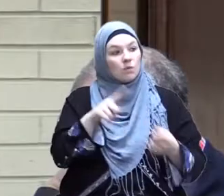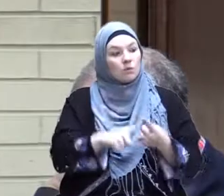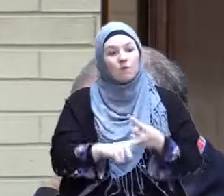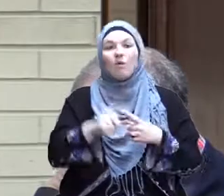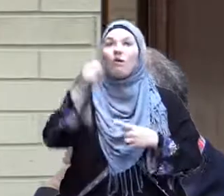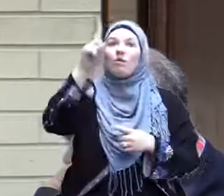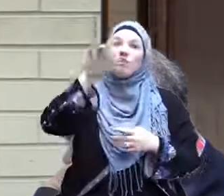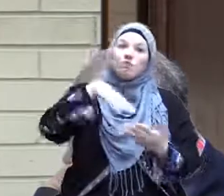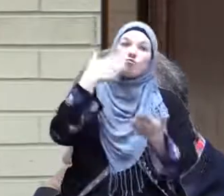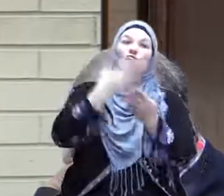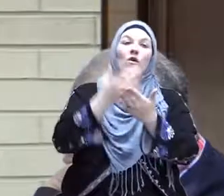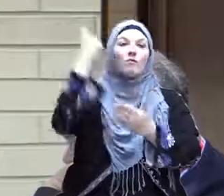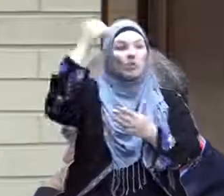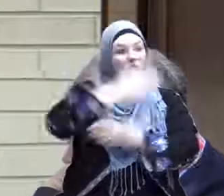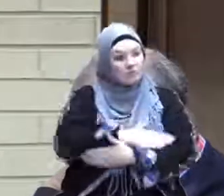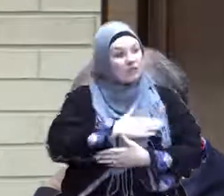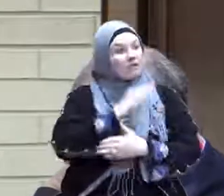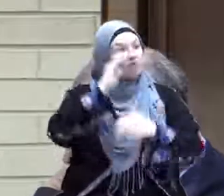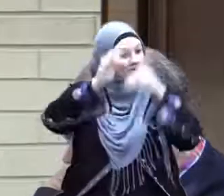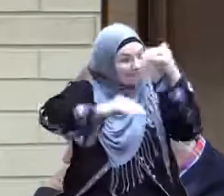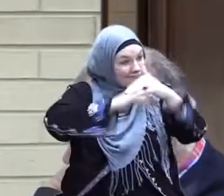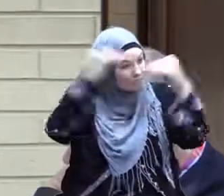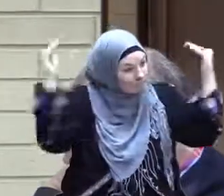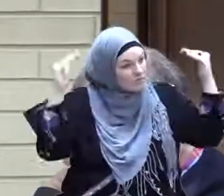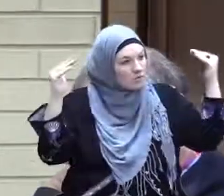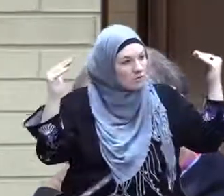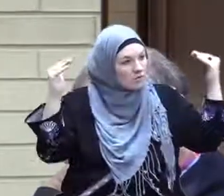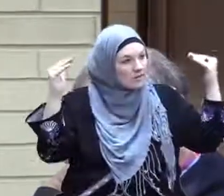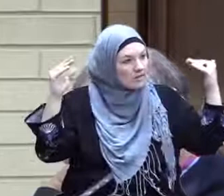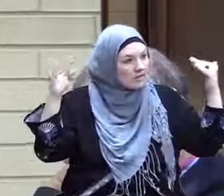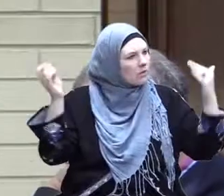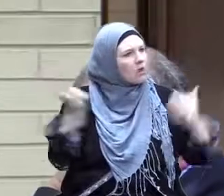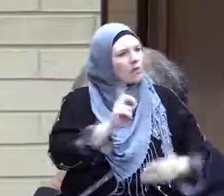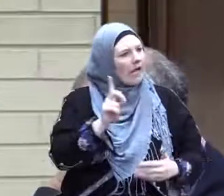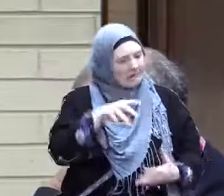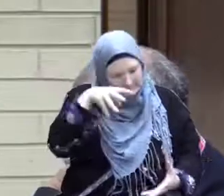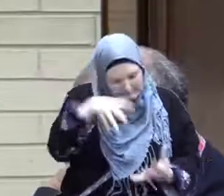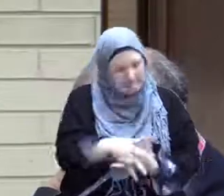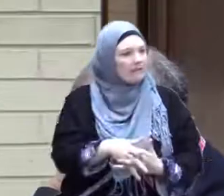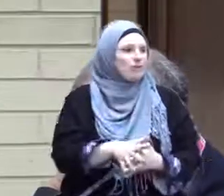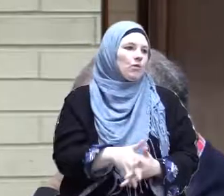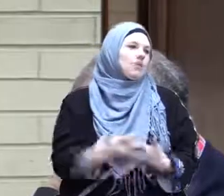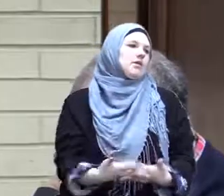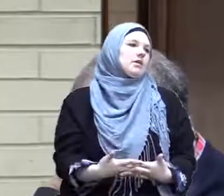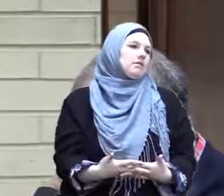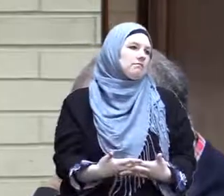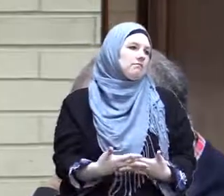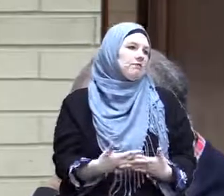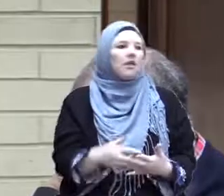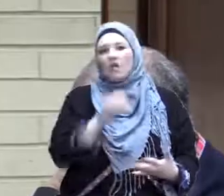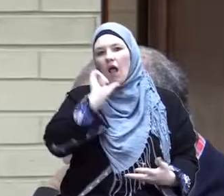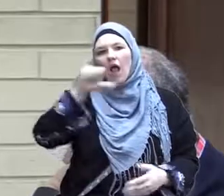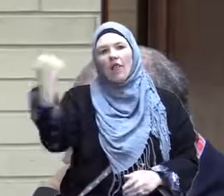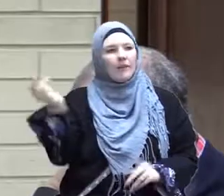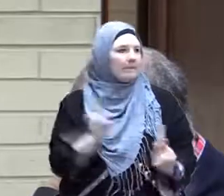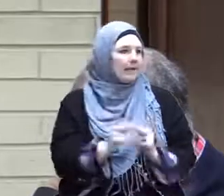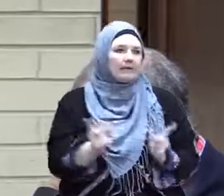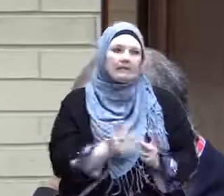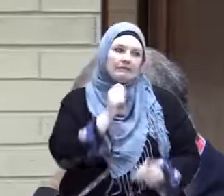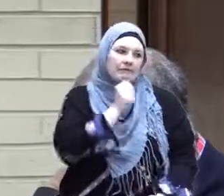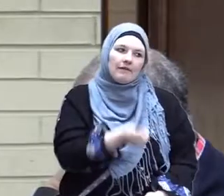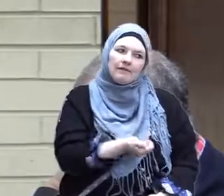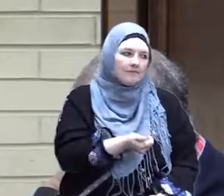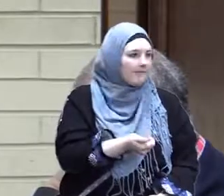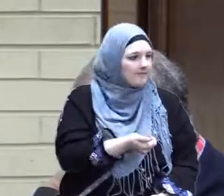pleasure of Allah and towards paradise, it is embedded in the Quran and not anywhere else. It's